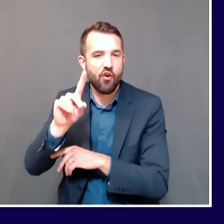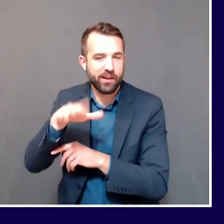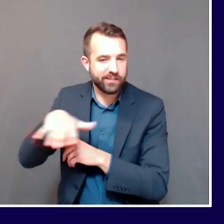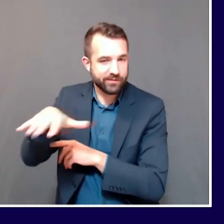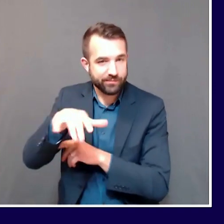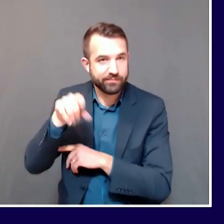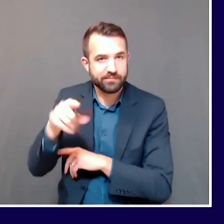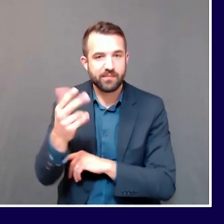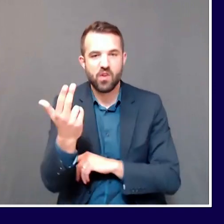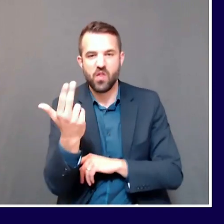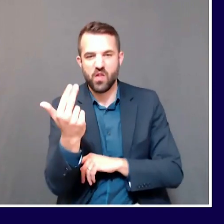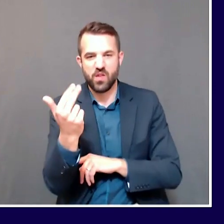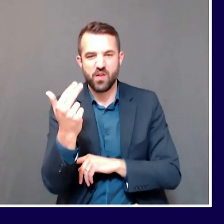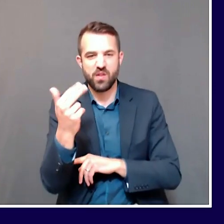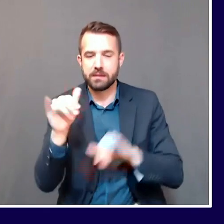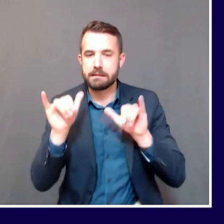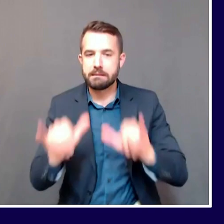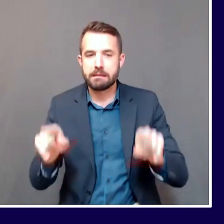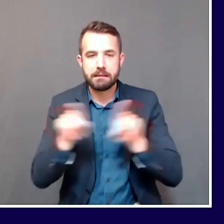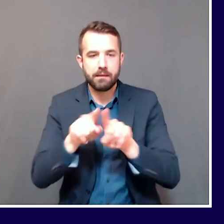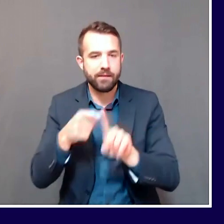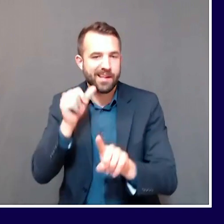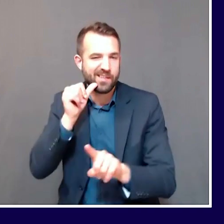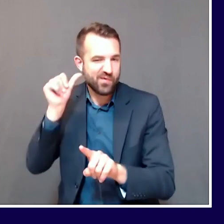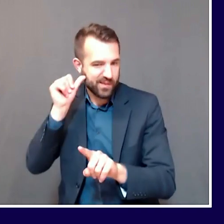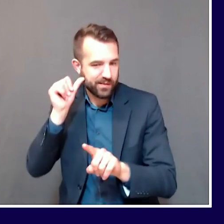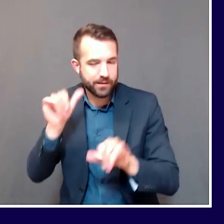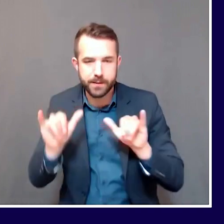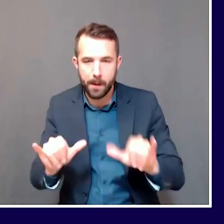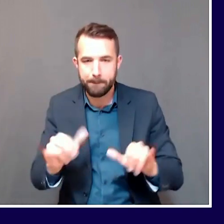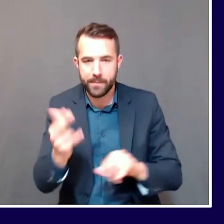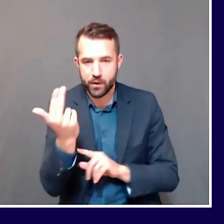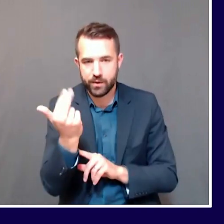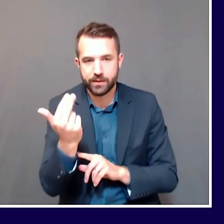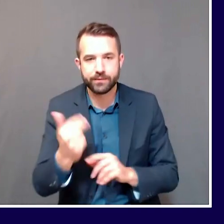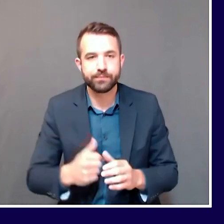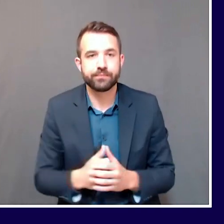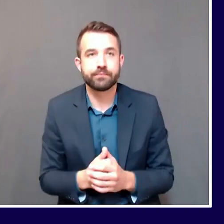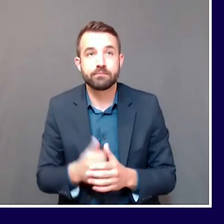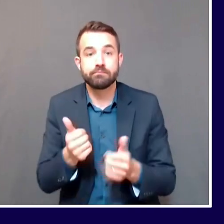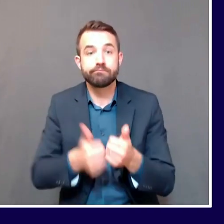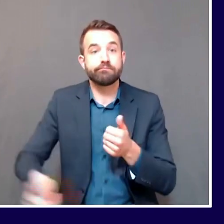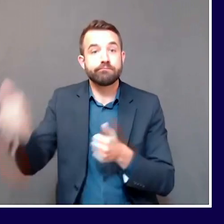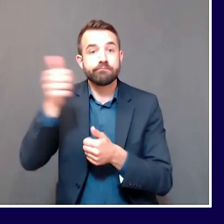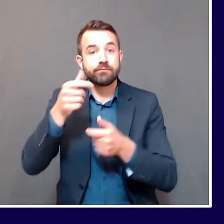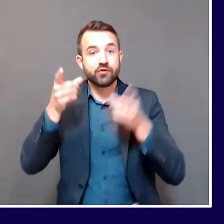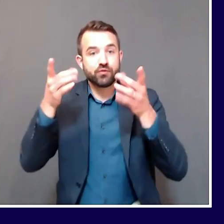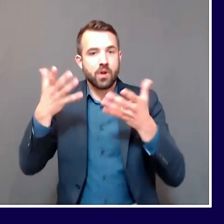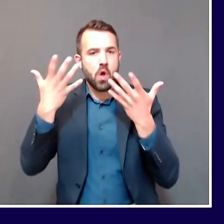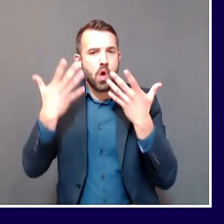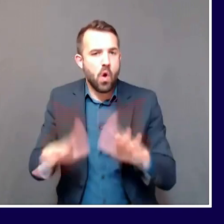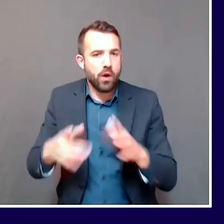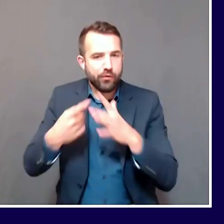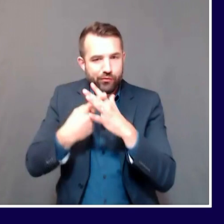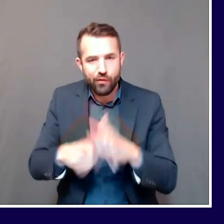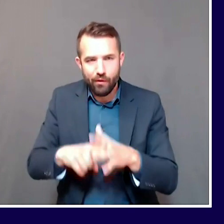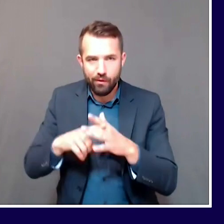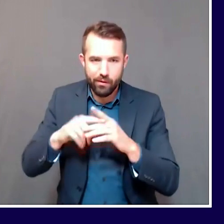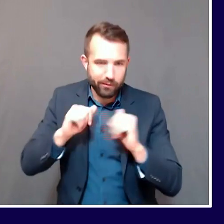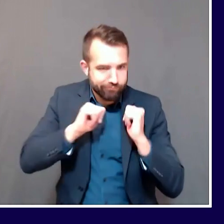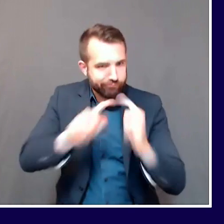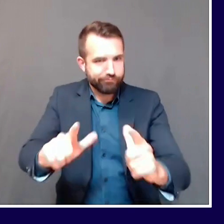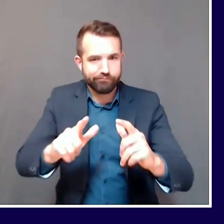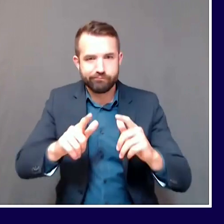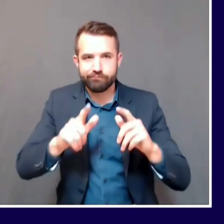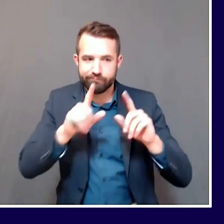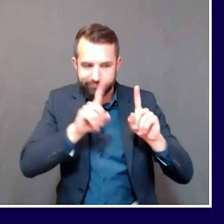of COVID-19. The management of Eldridge Lumber has already undertaken universal testing, and we're